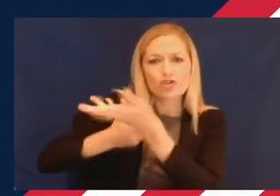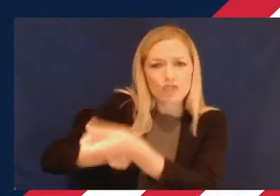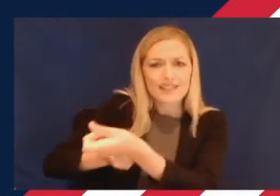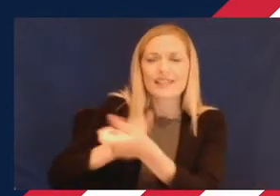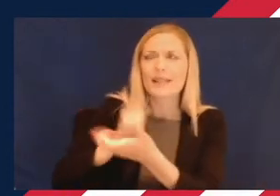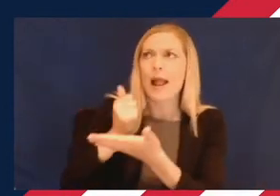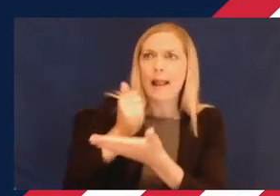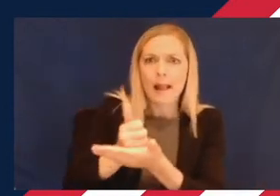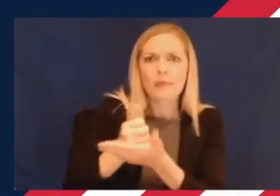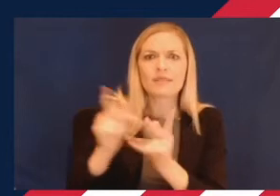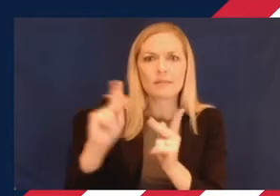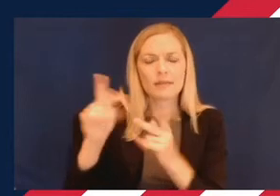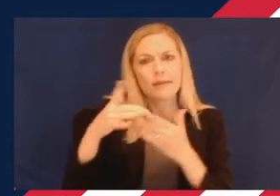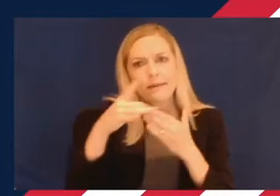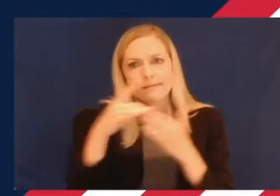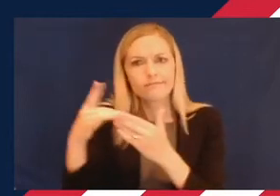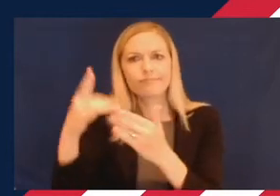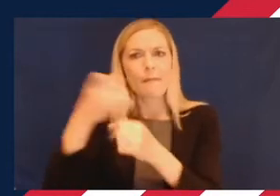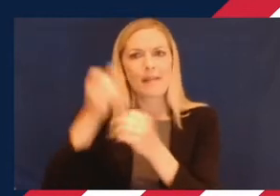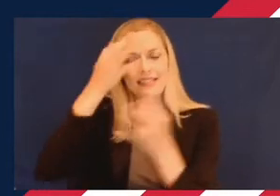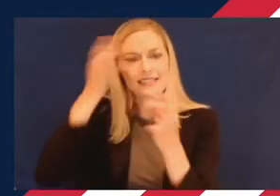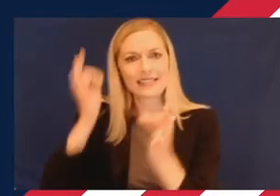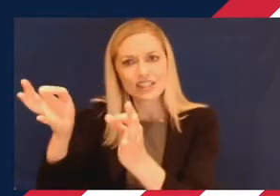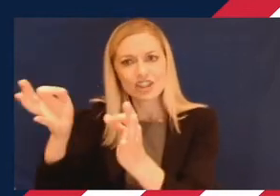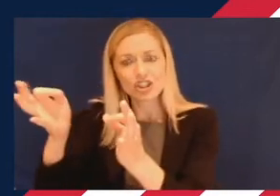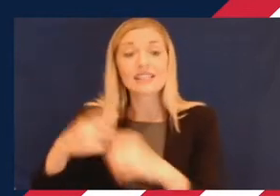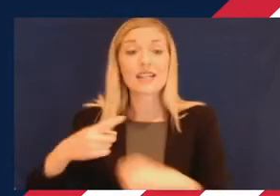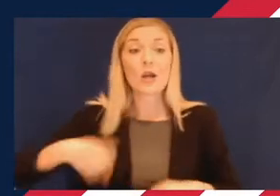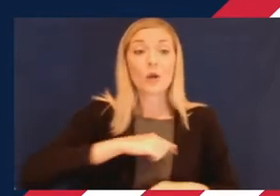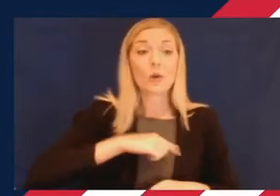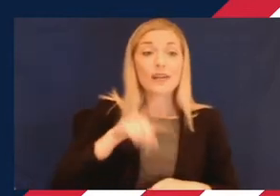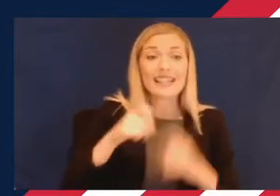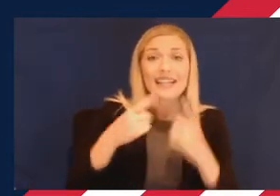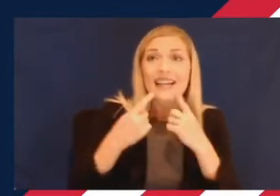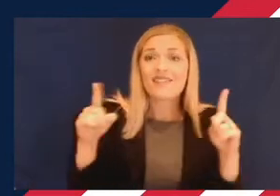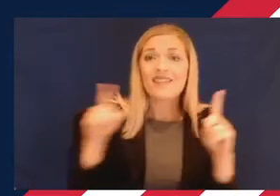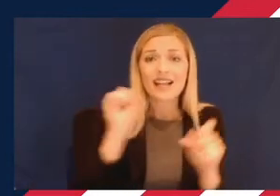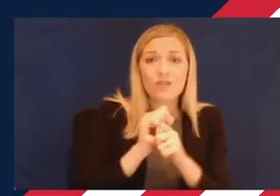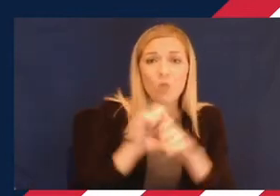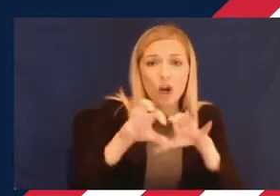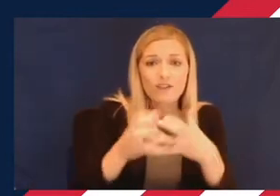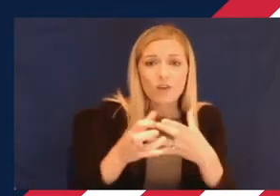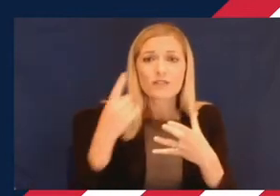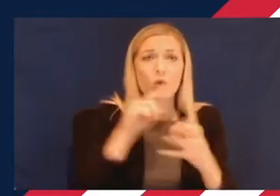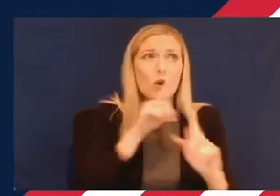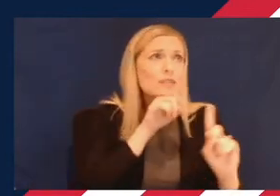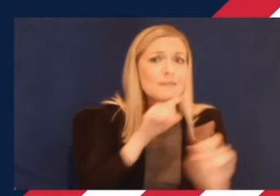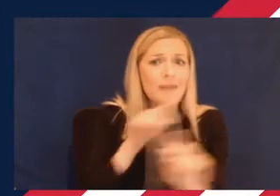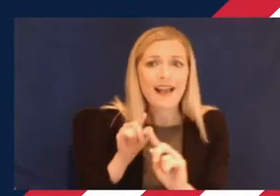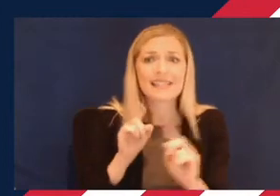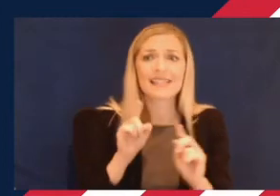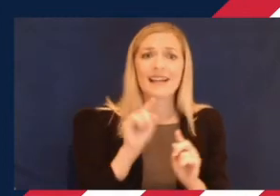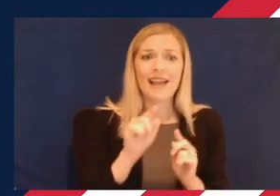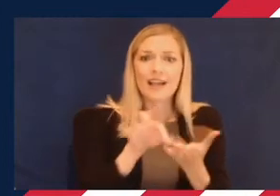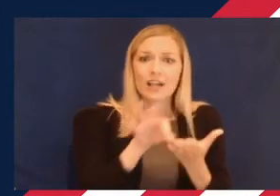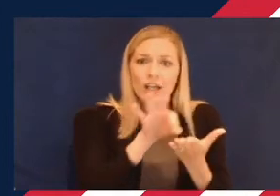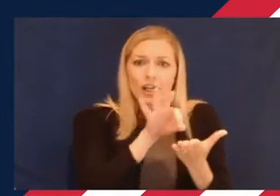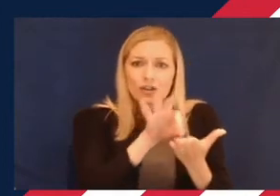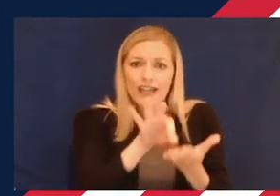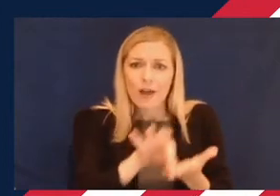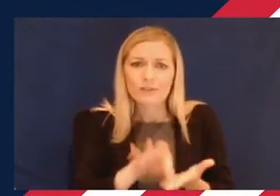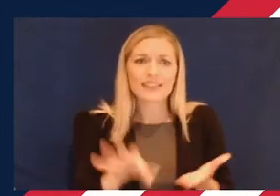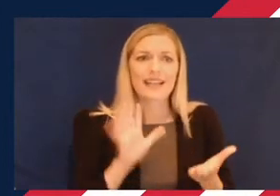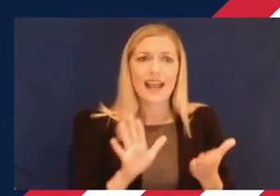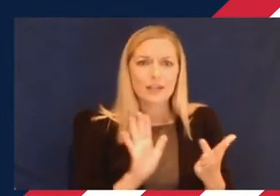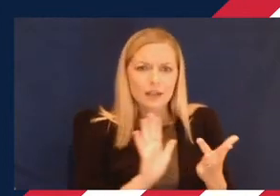need an effective workforce for response, for contact tracing, requiring an army of public health workers. We actually need to fund